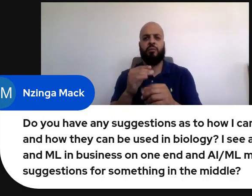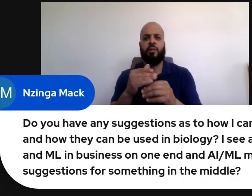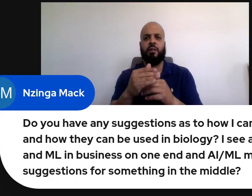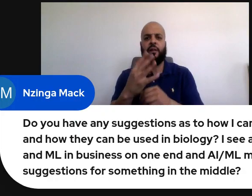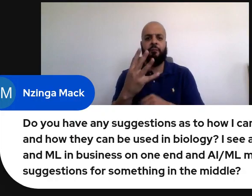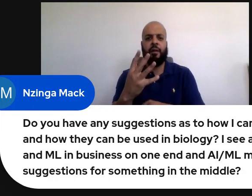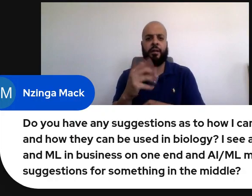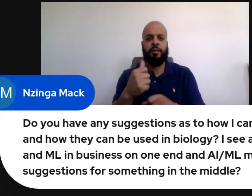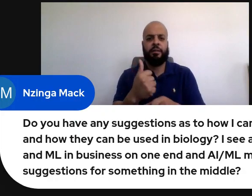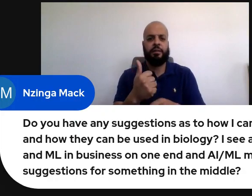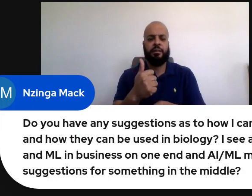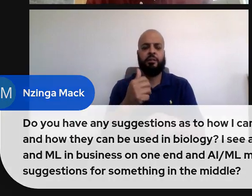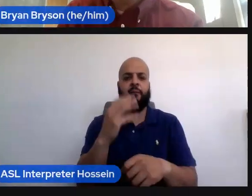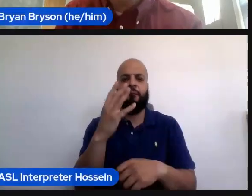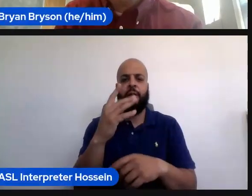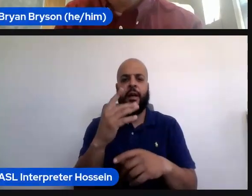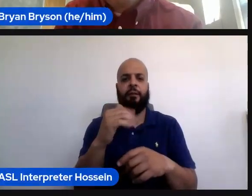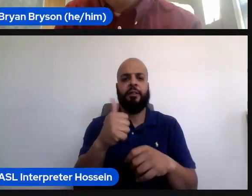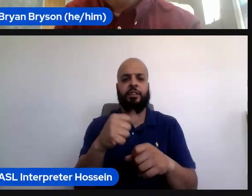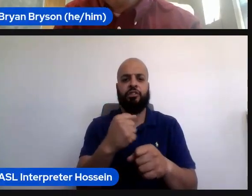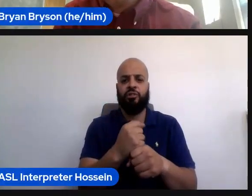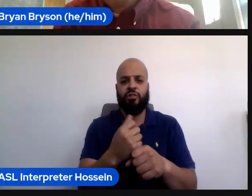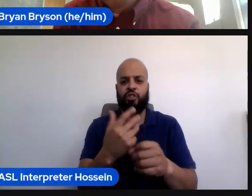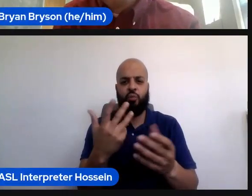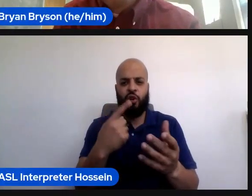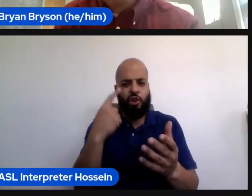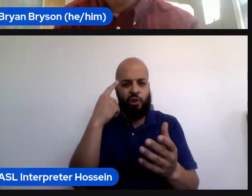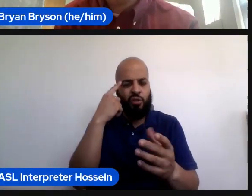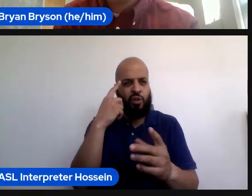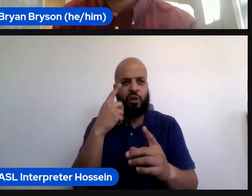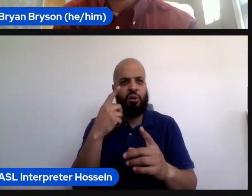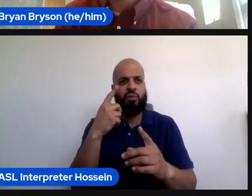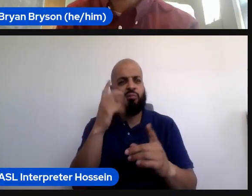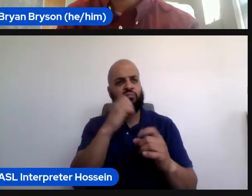years, and what the breakthrough do you anticipate?